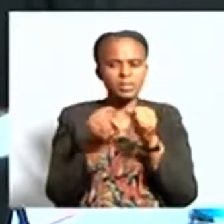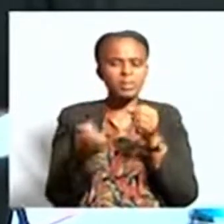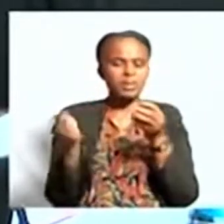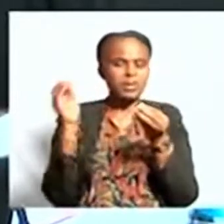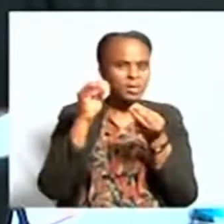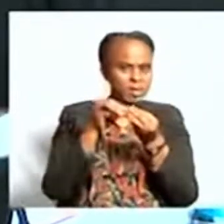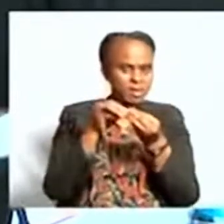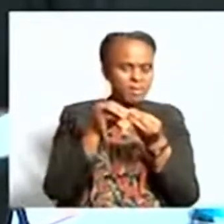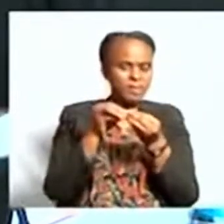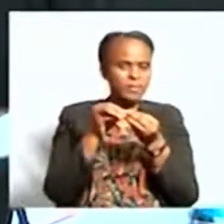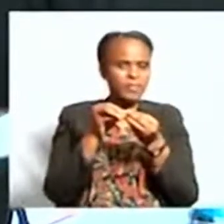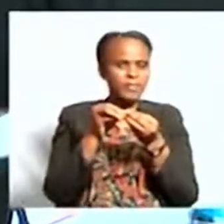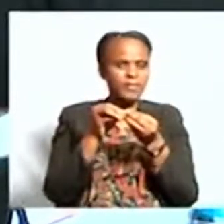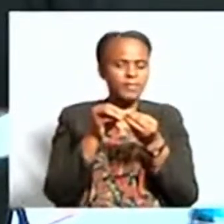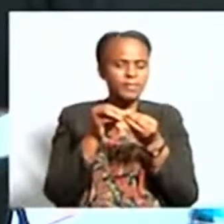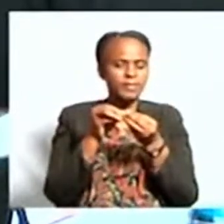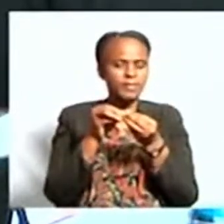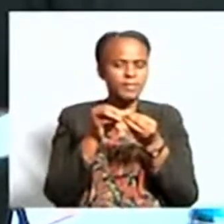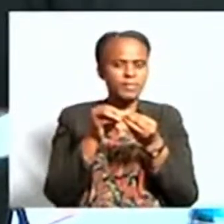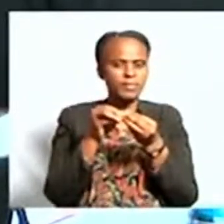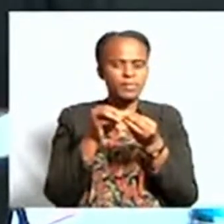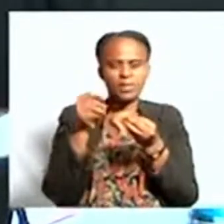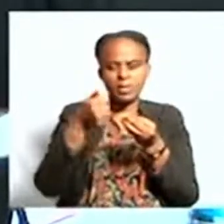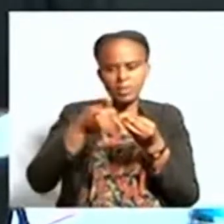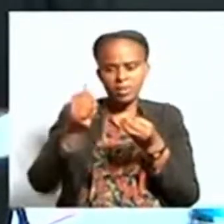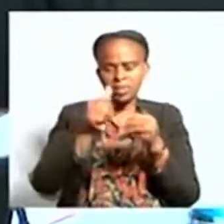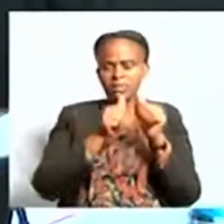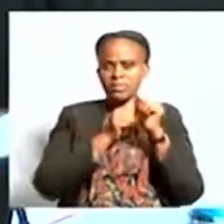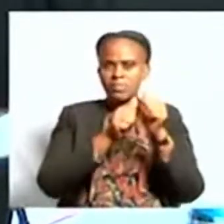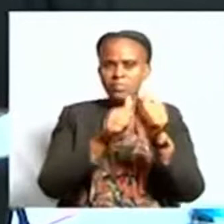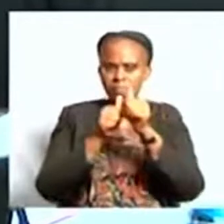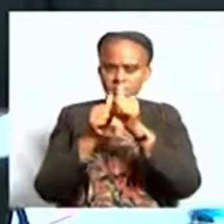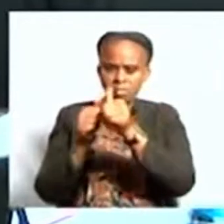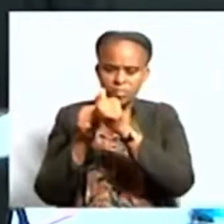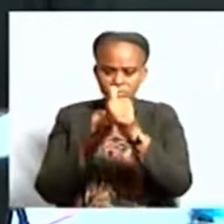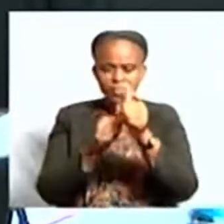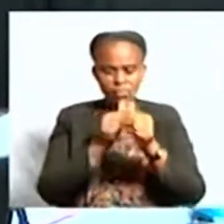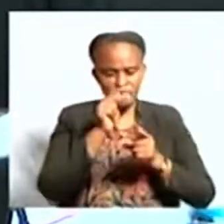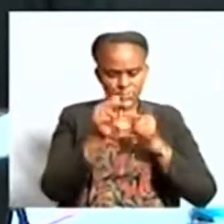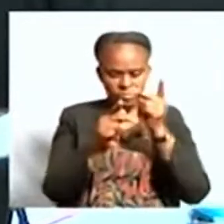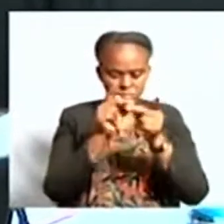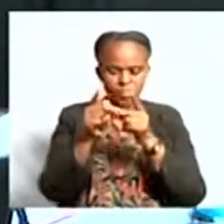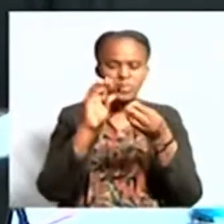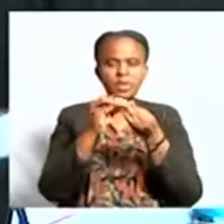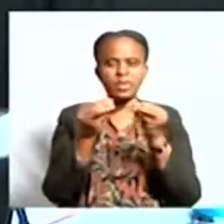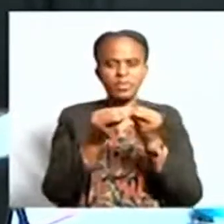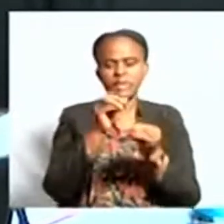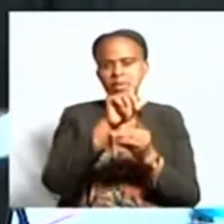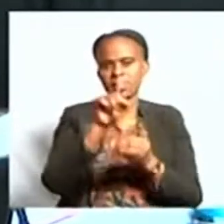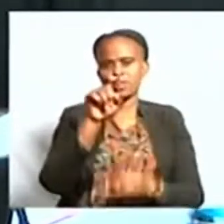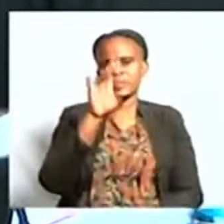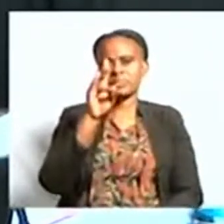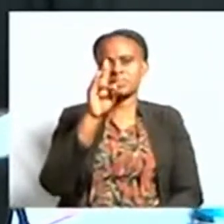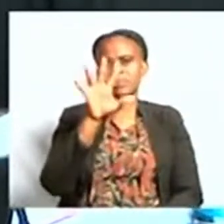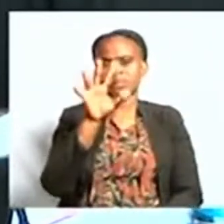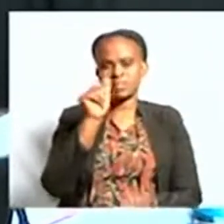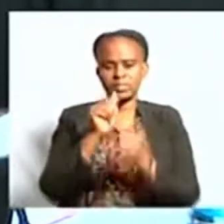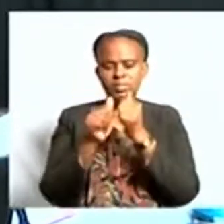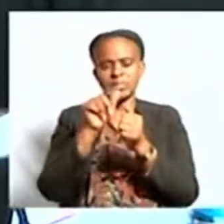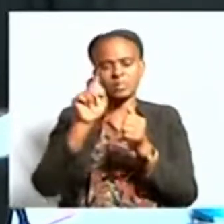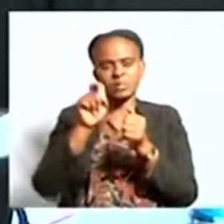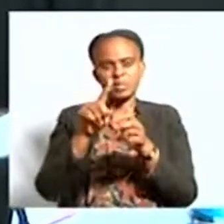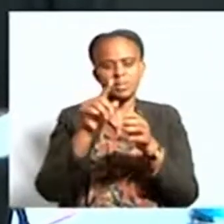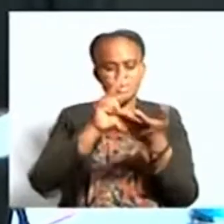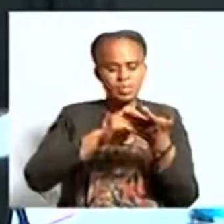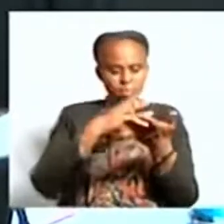addition, you will be following the proceedings according to Standing Order number 175, which requires witness to follow